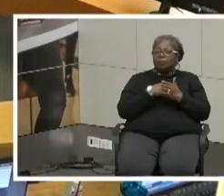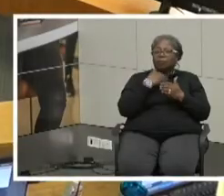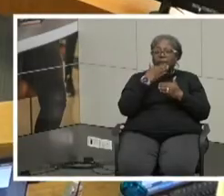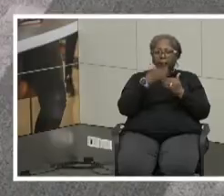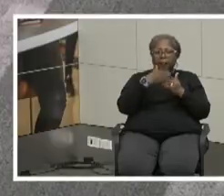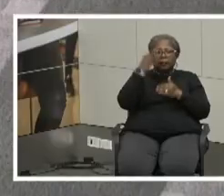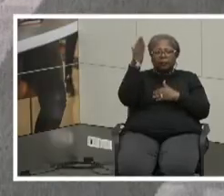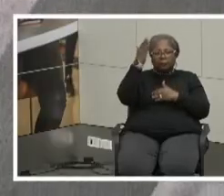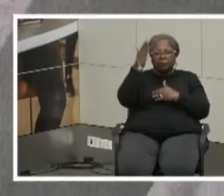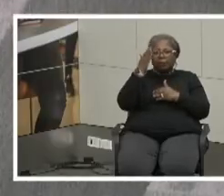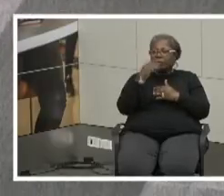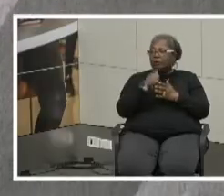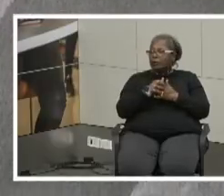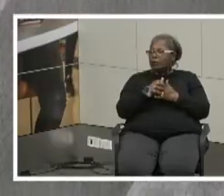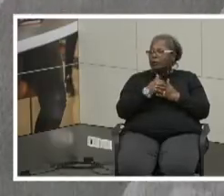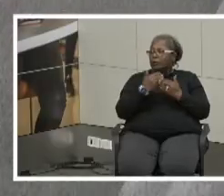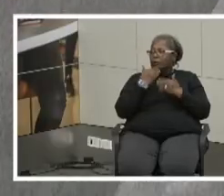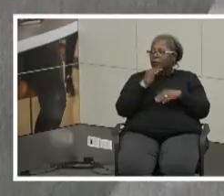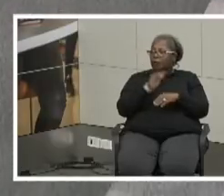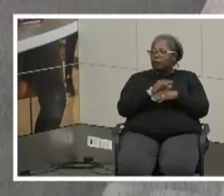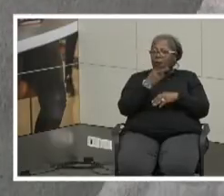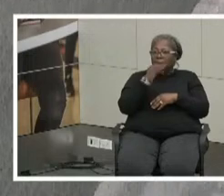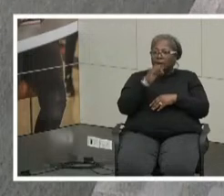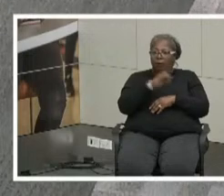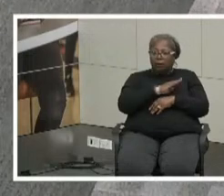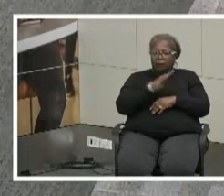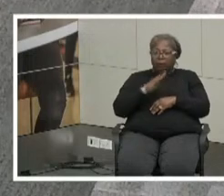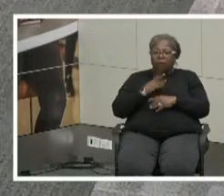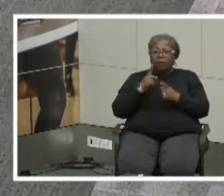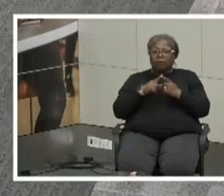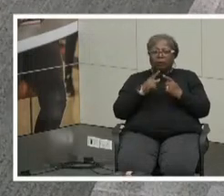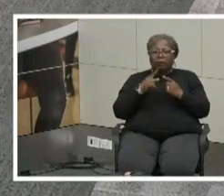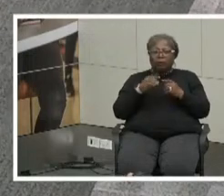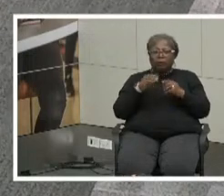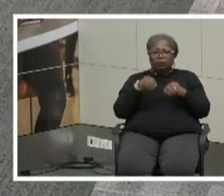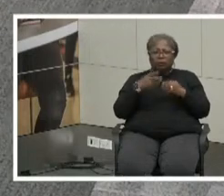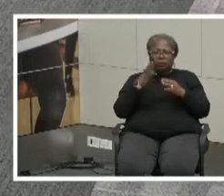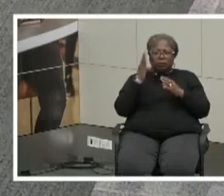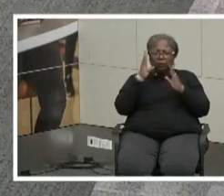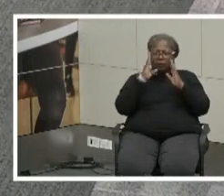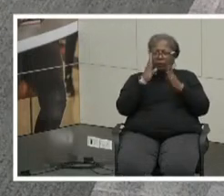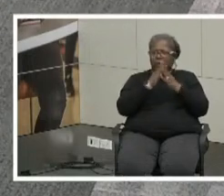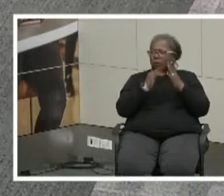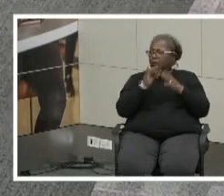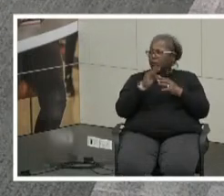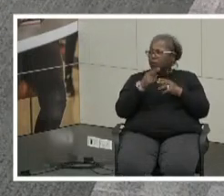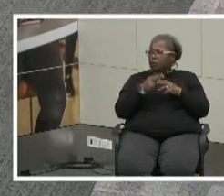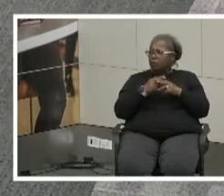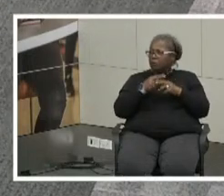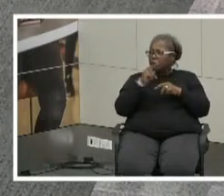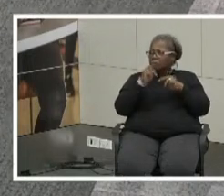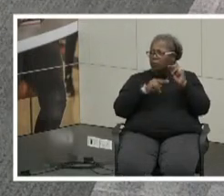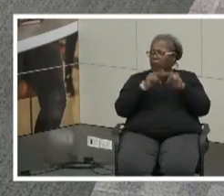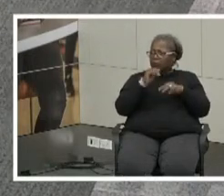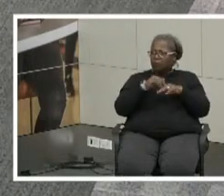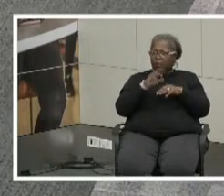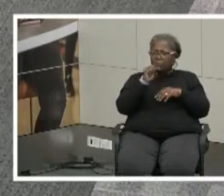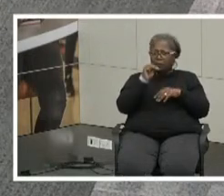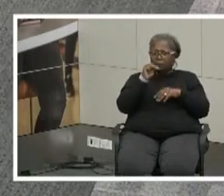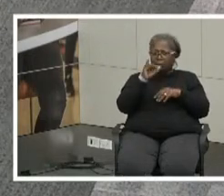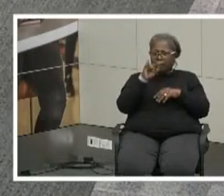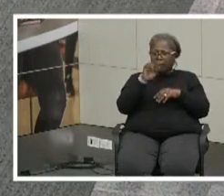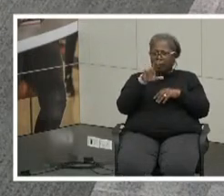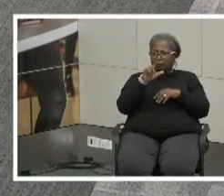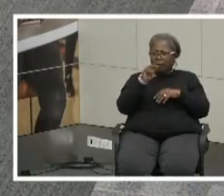takun yes ma' good evening uh hisc board I would like to bring to your attention on some of the so-called temporary buildings at marand Middle